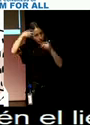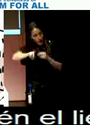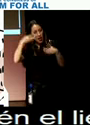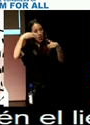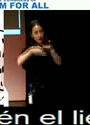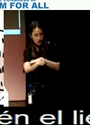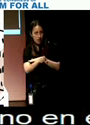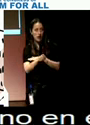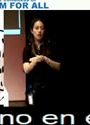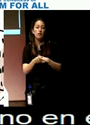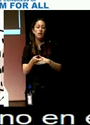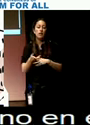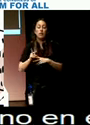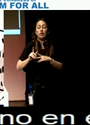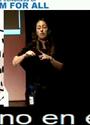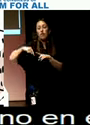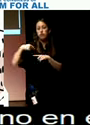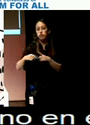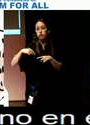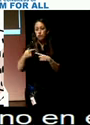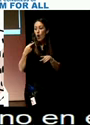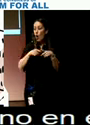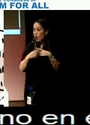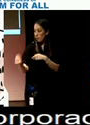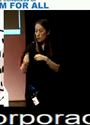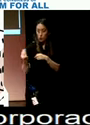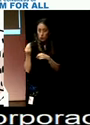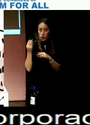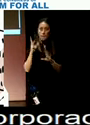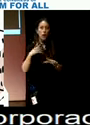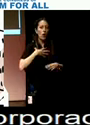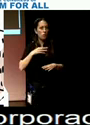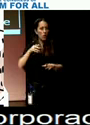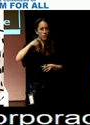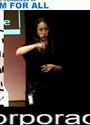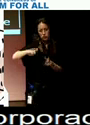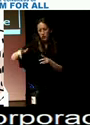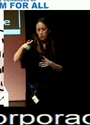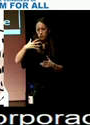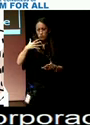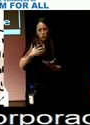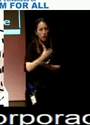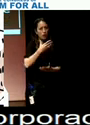accessibility, and then we have improved it,